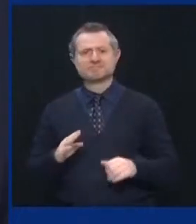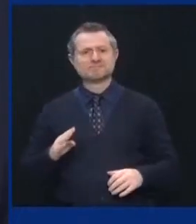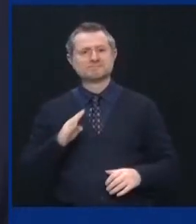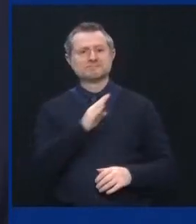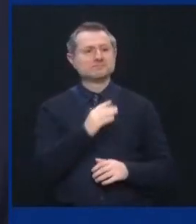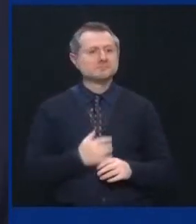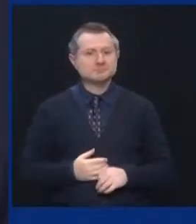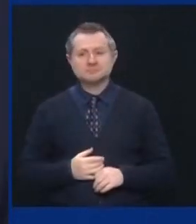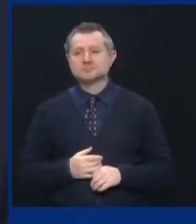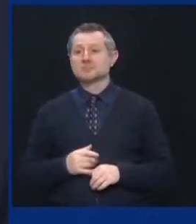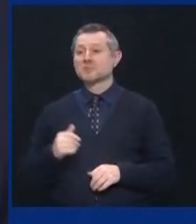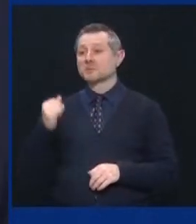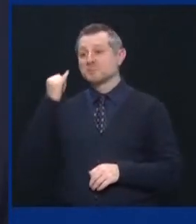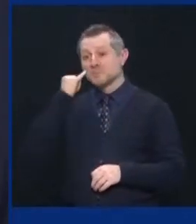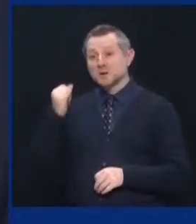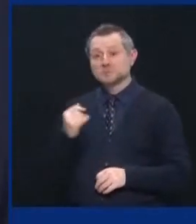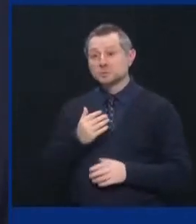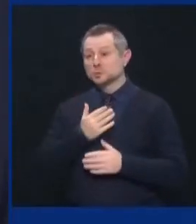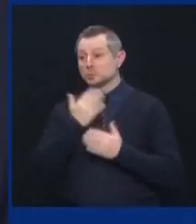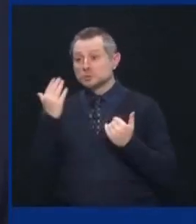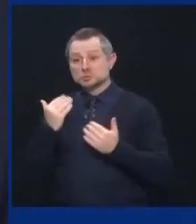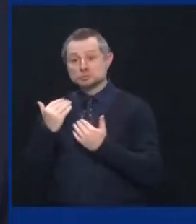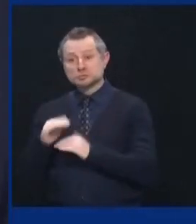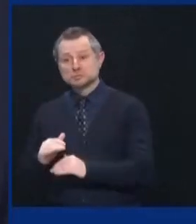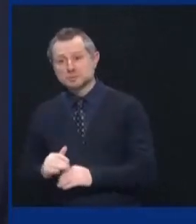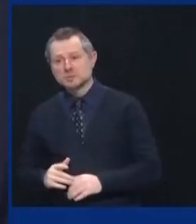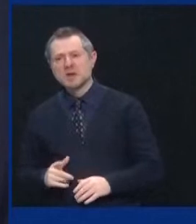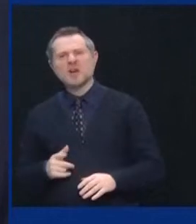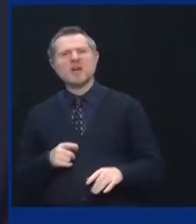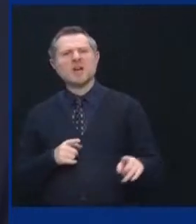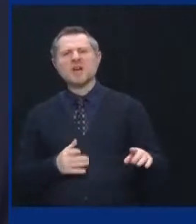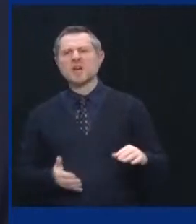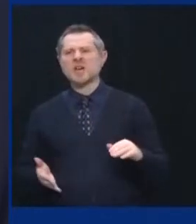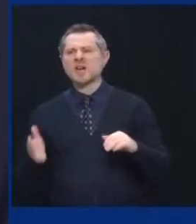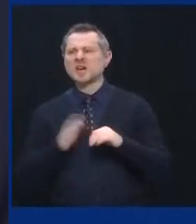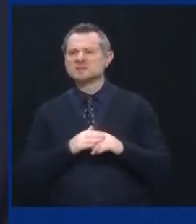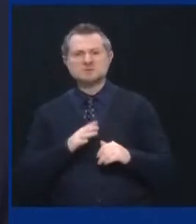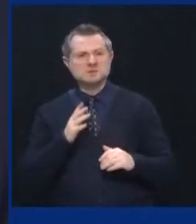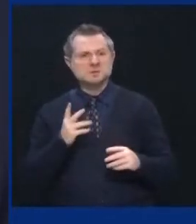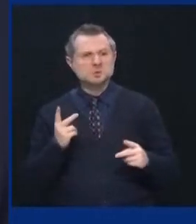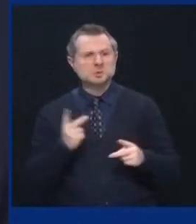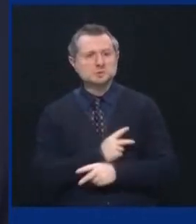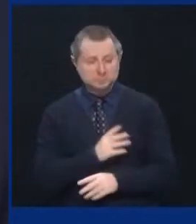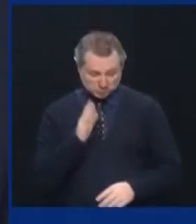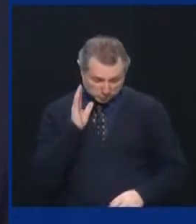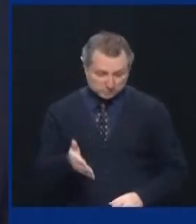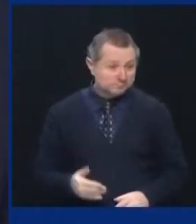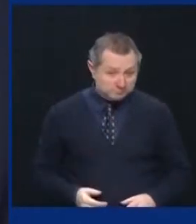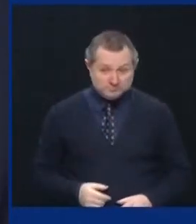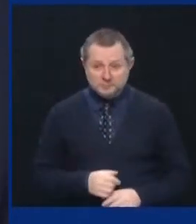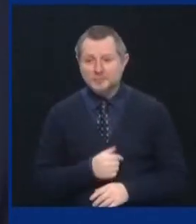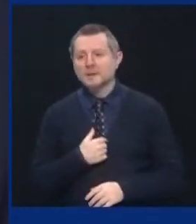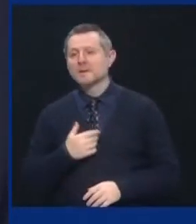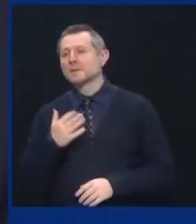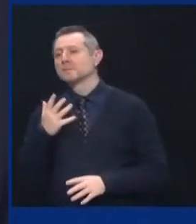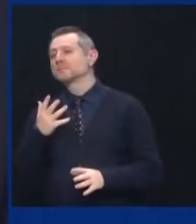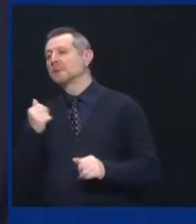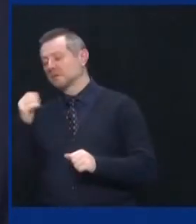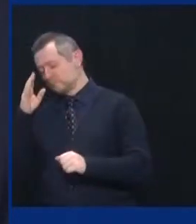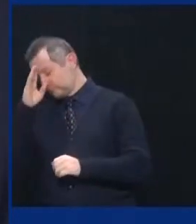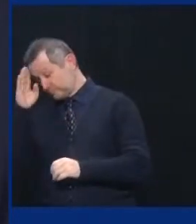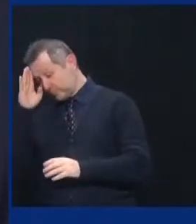those restrictions, you'd have an even higher rate. You have the highest hospitalization rate in the state of New York with